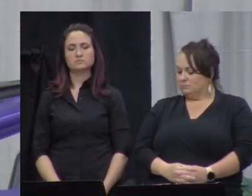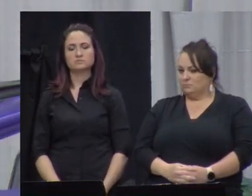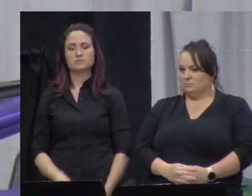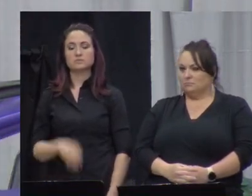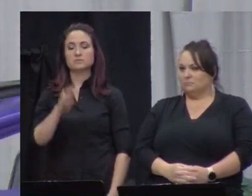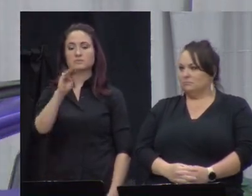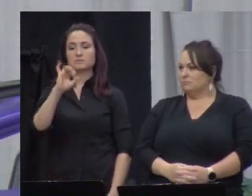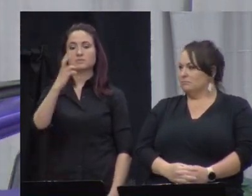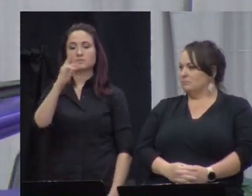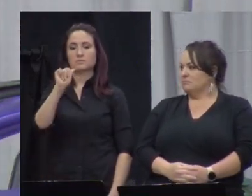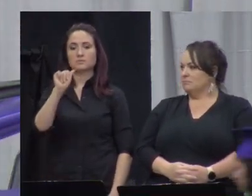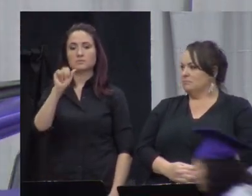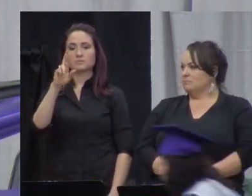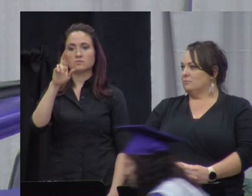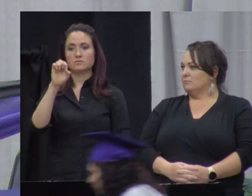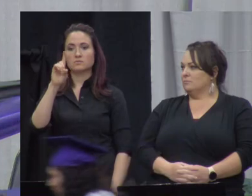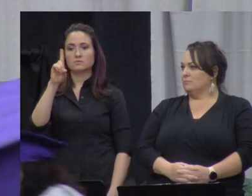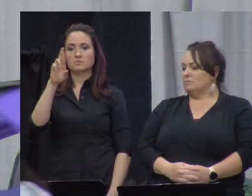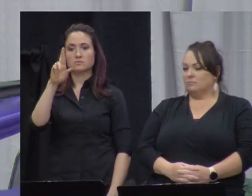Micah Rodriguez.